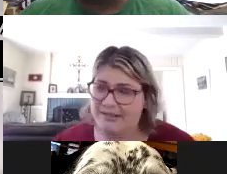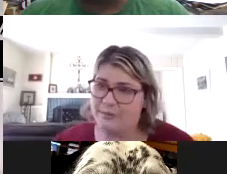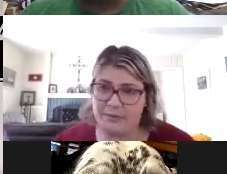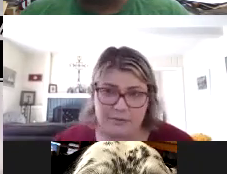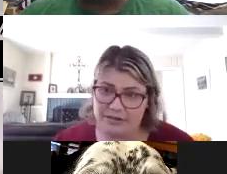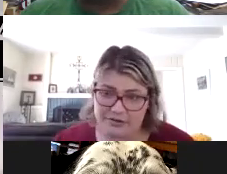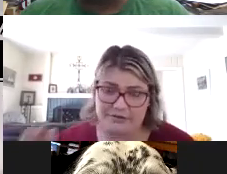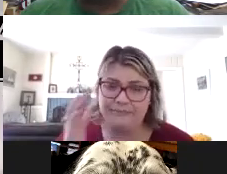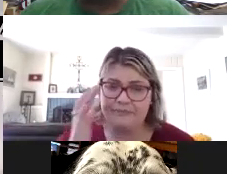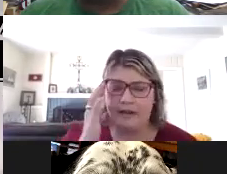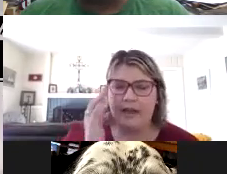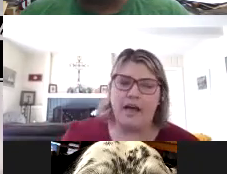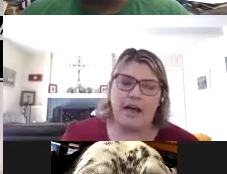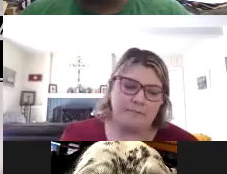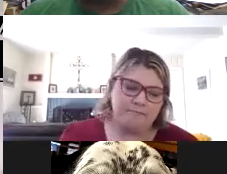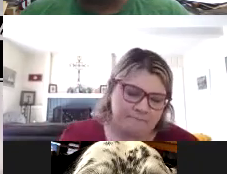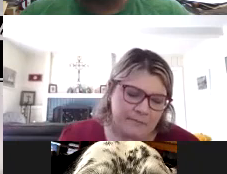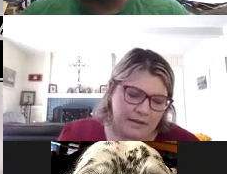United States. Weird, but true.